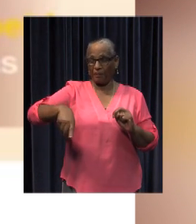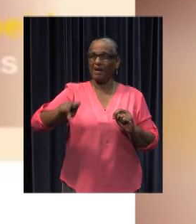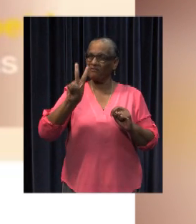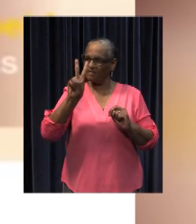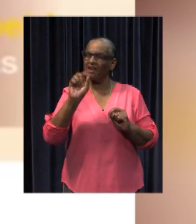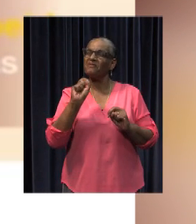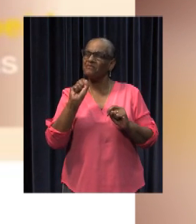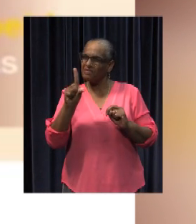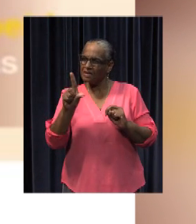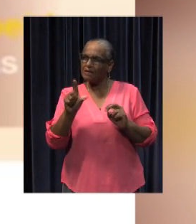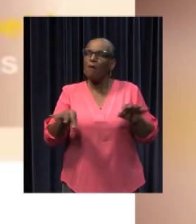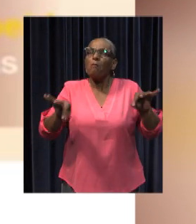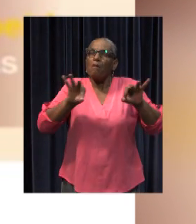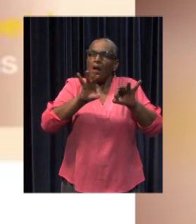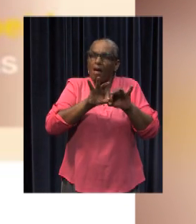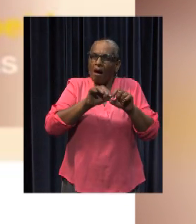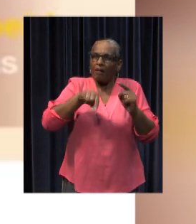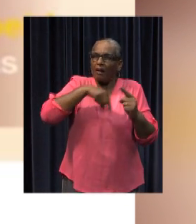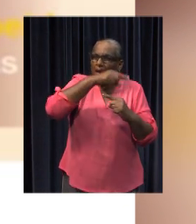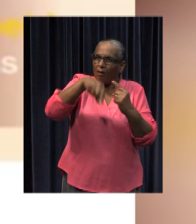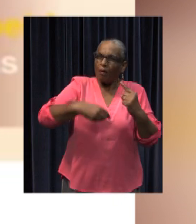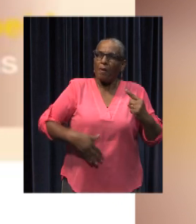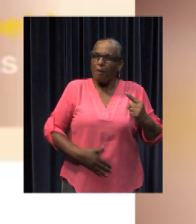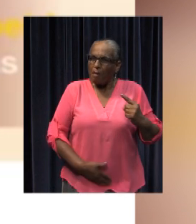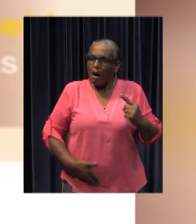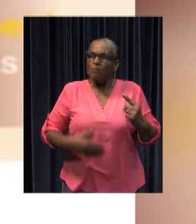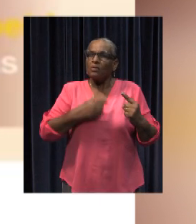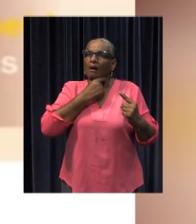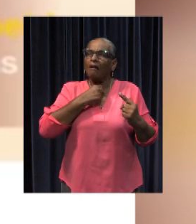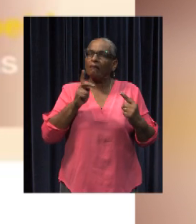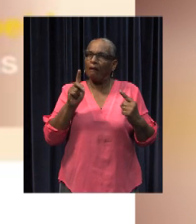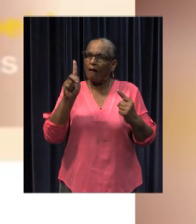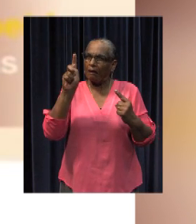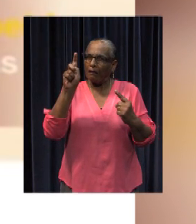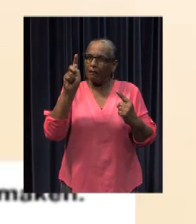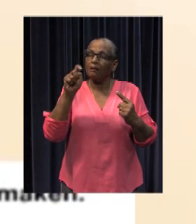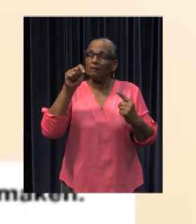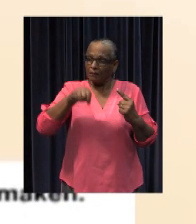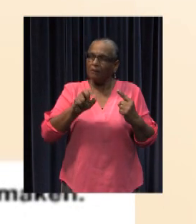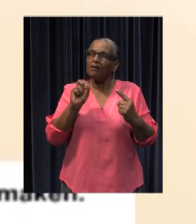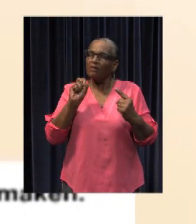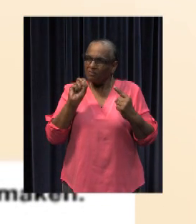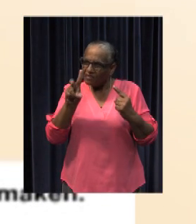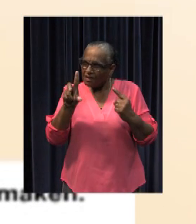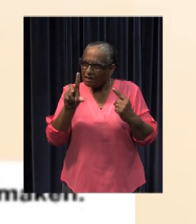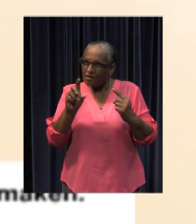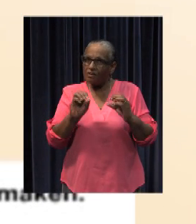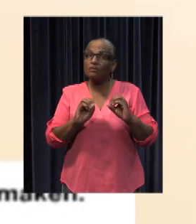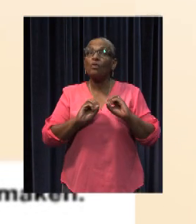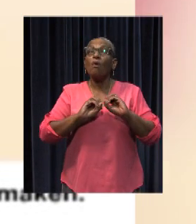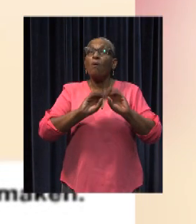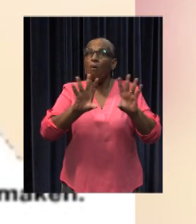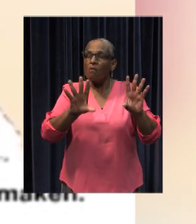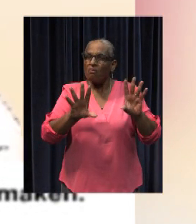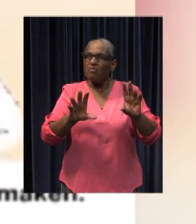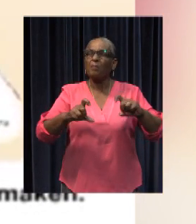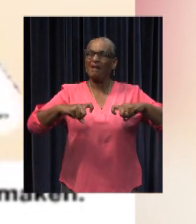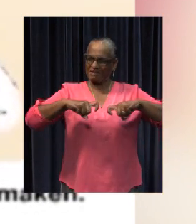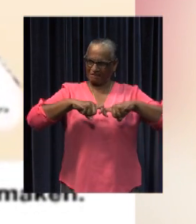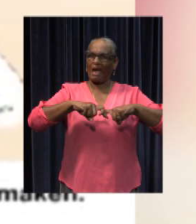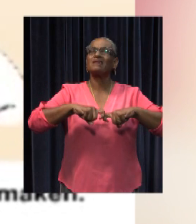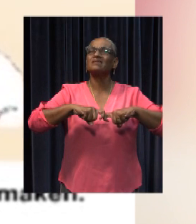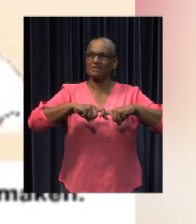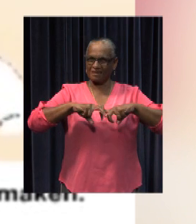screened. The HPV virus plays an important role in cervical cancer. This virus is transmitted